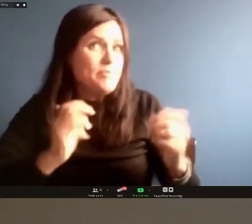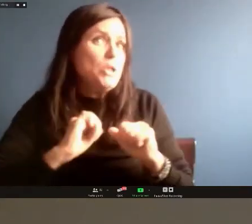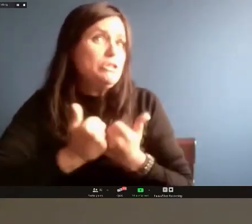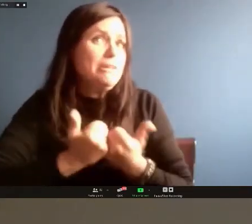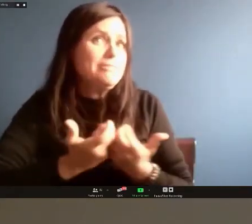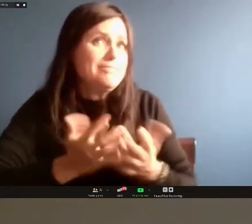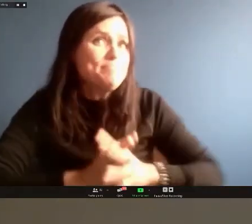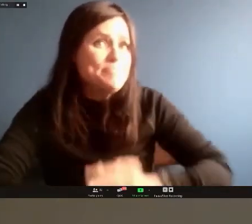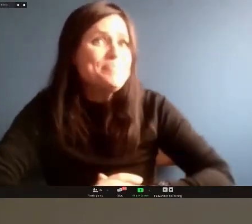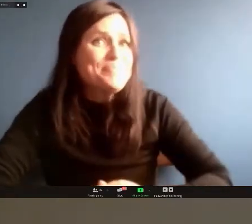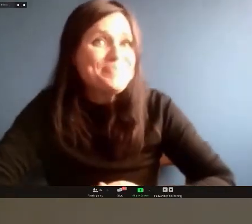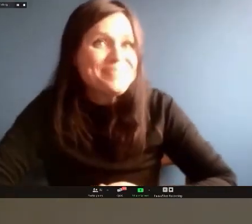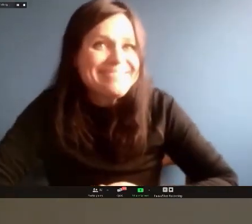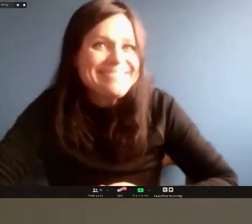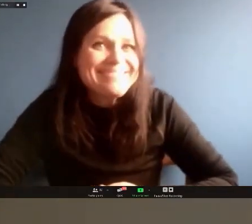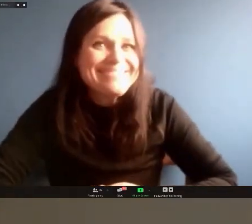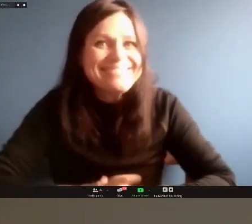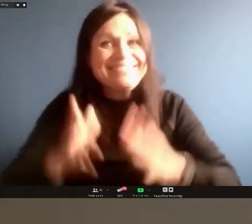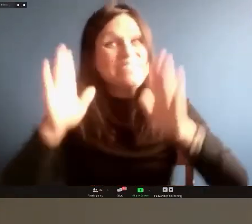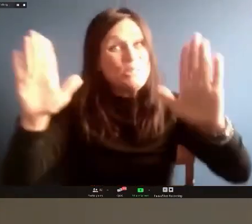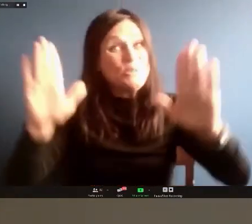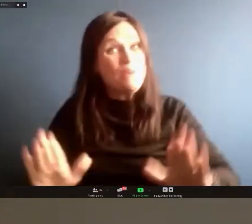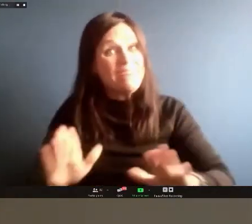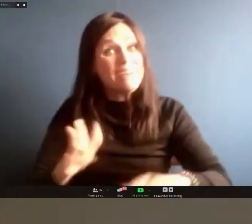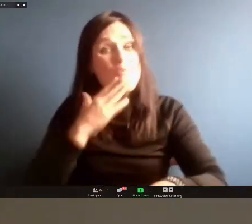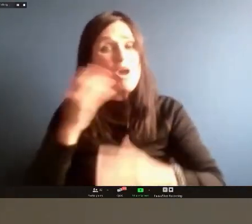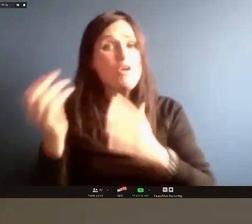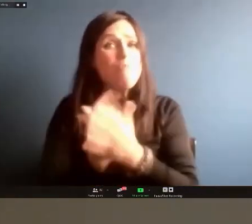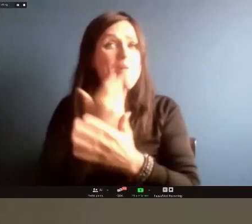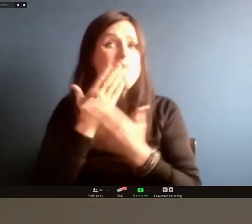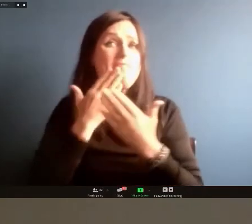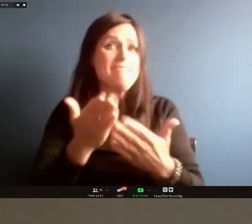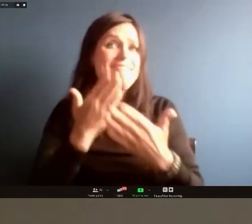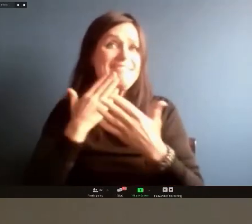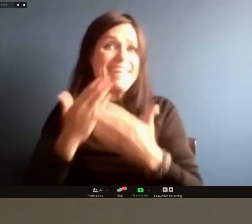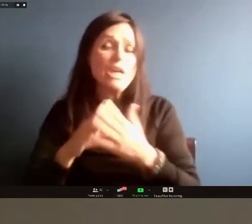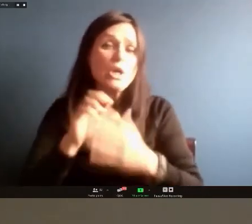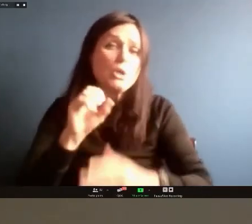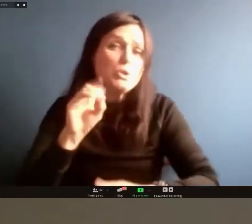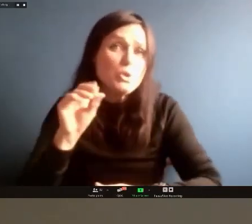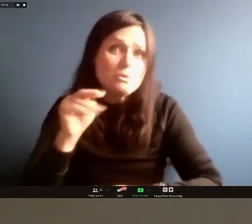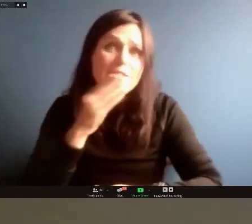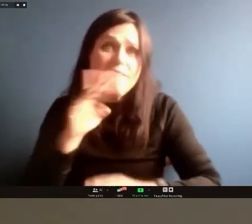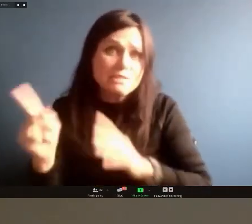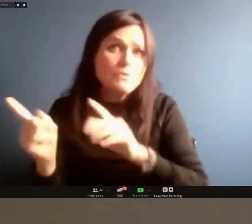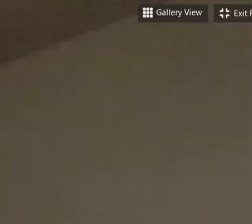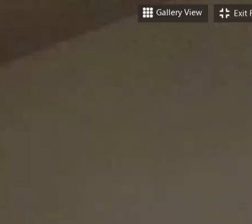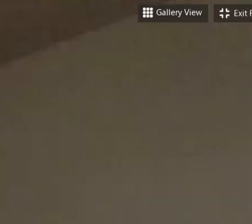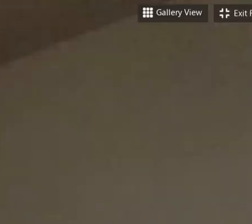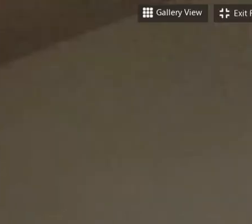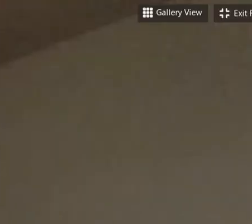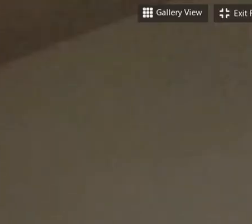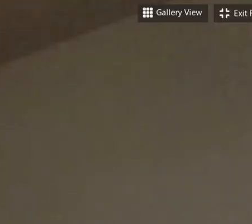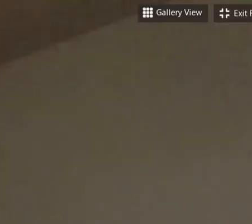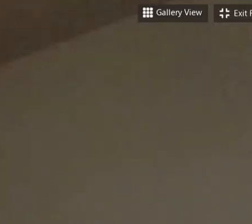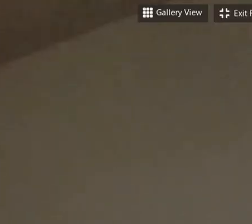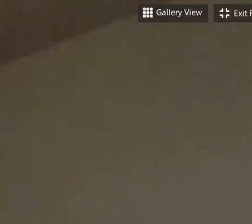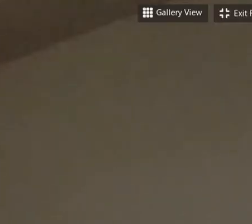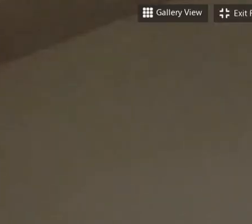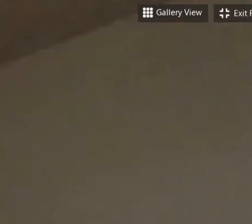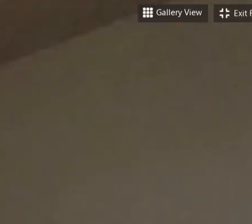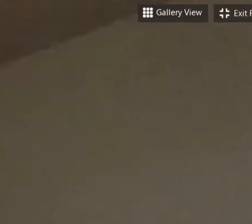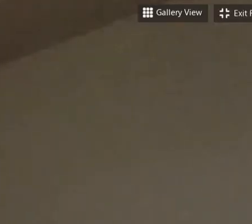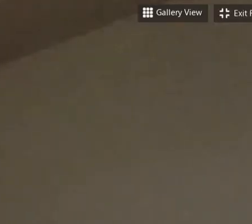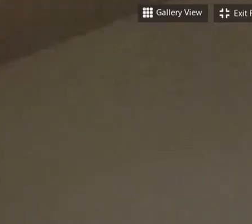Great. Well, I just want to thank everybody. Susan, thank you for coming. and talking and sharing. And thanks to